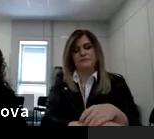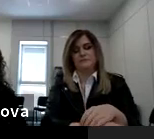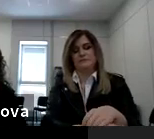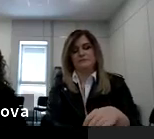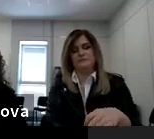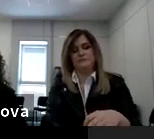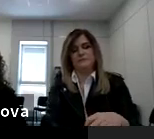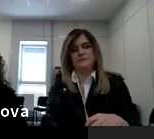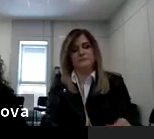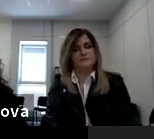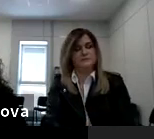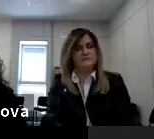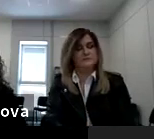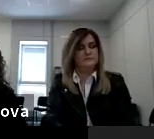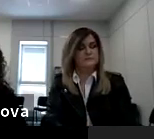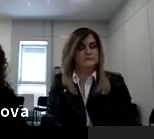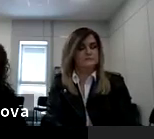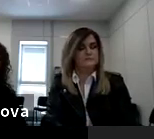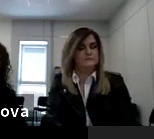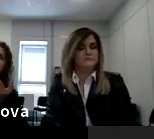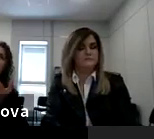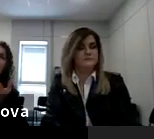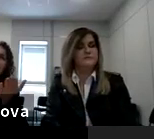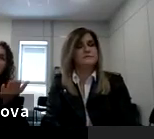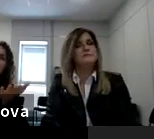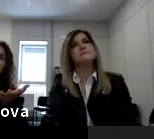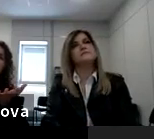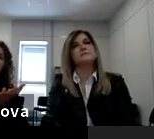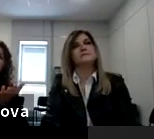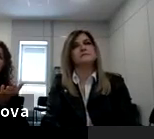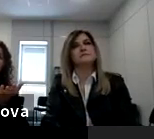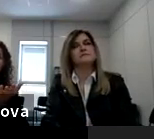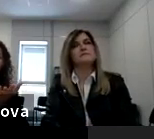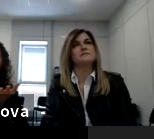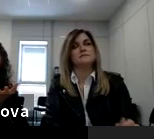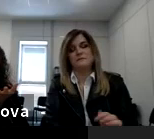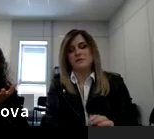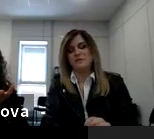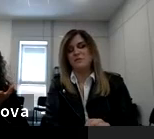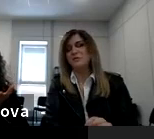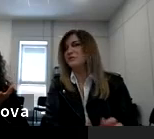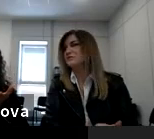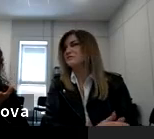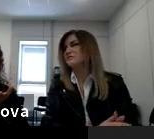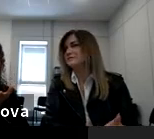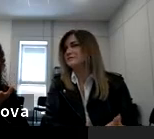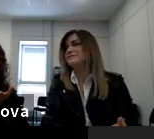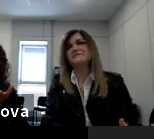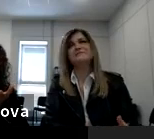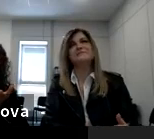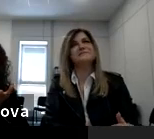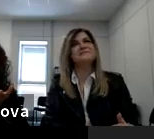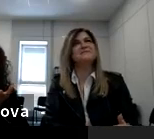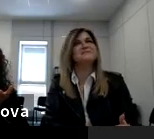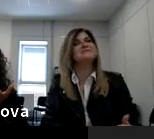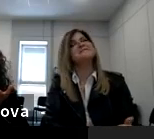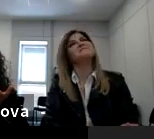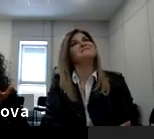We have the same range of optics, 10 degrees, it's narrow, 10